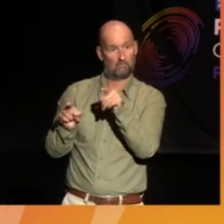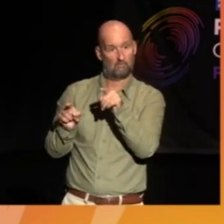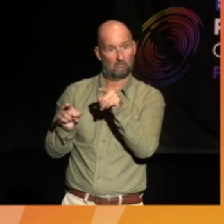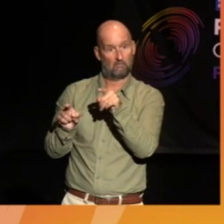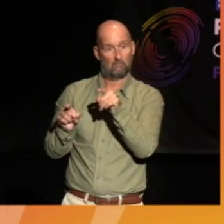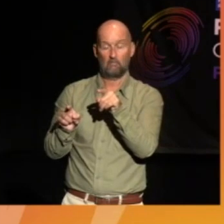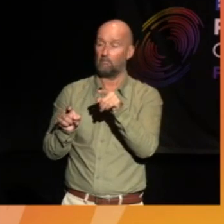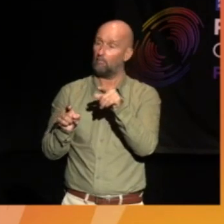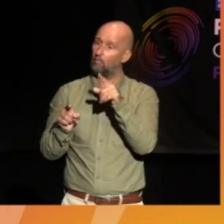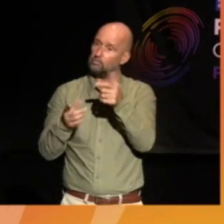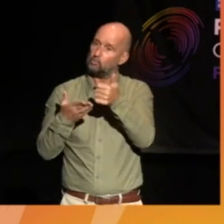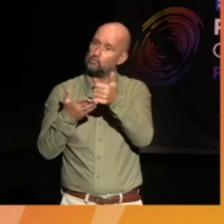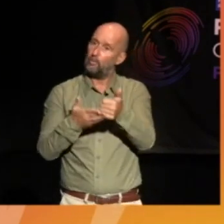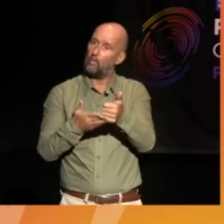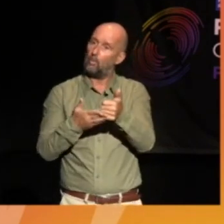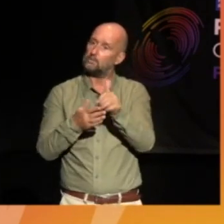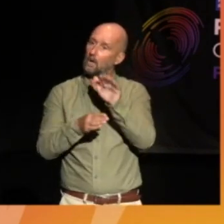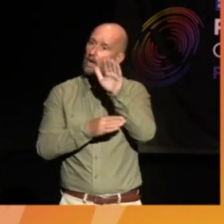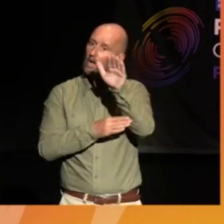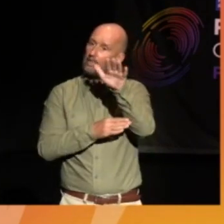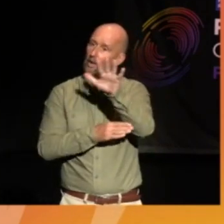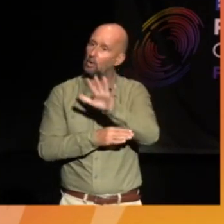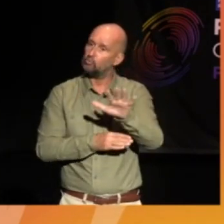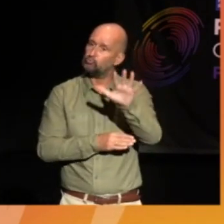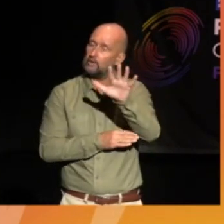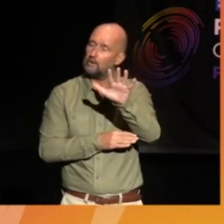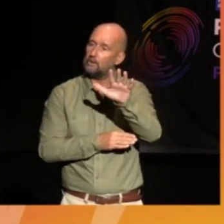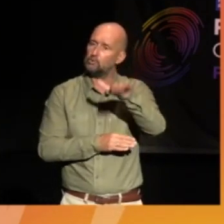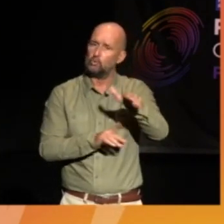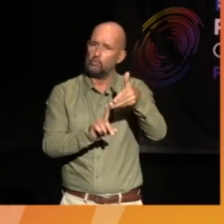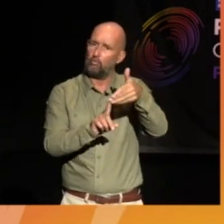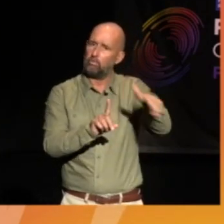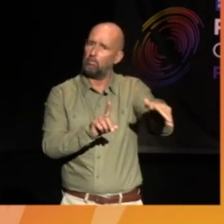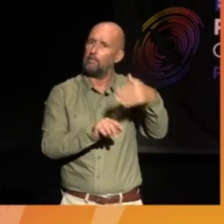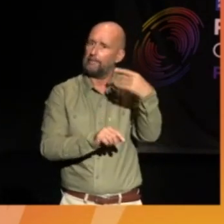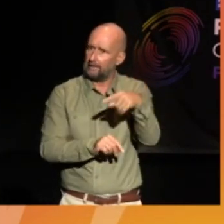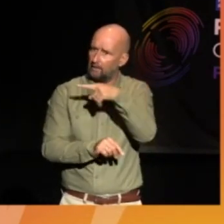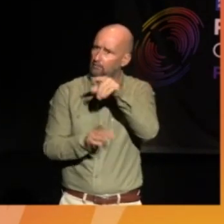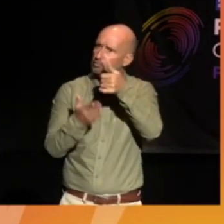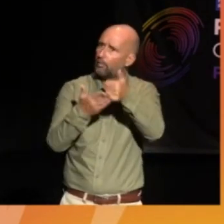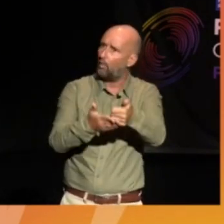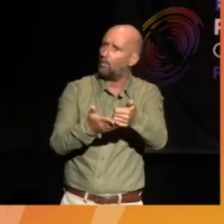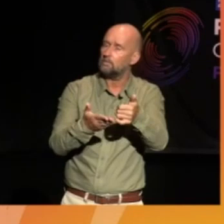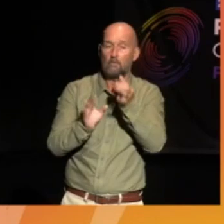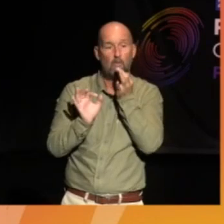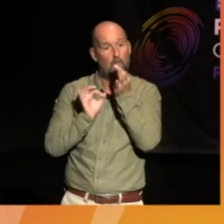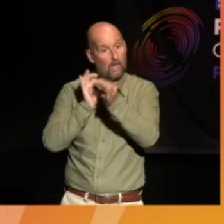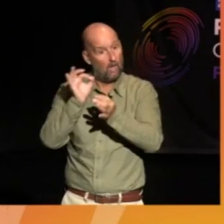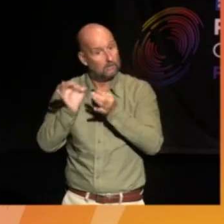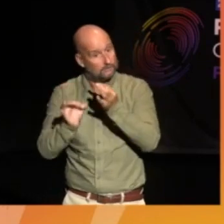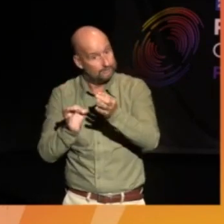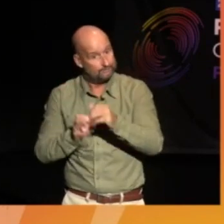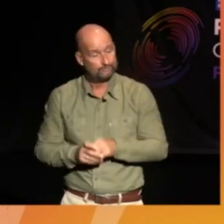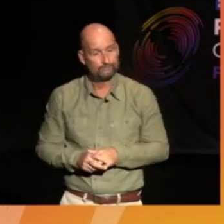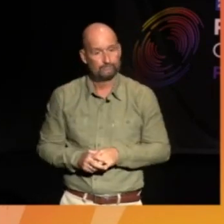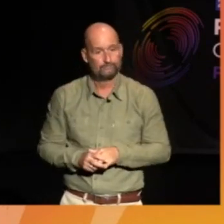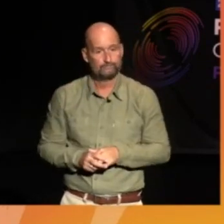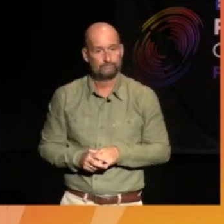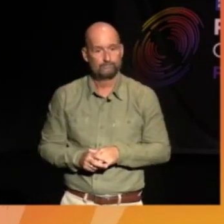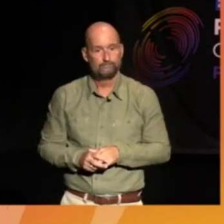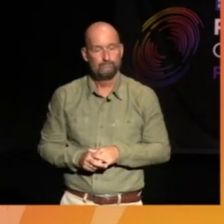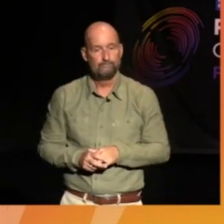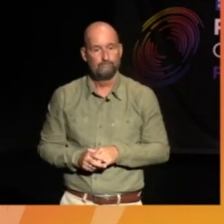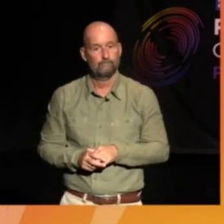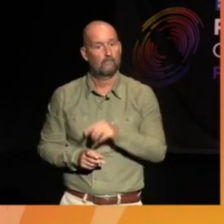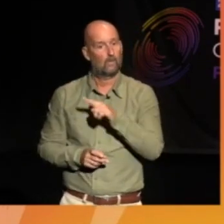marginalized children in our country, in our world. So what about the laws